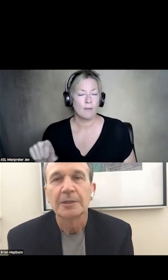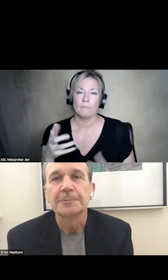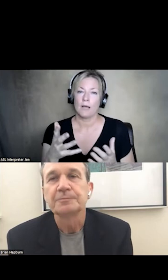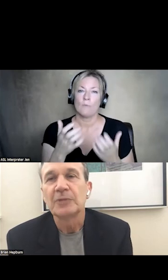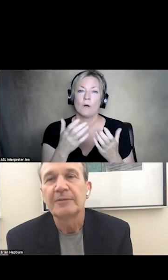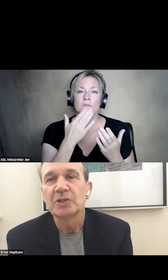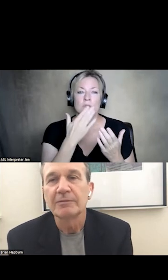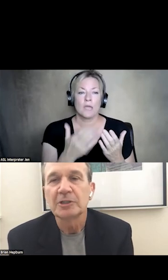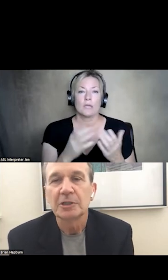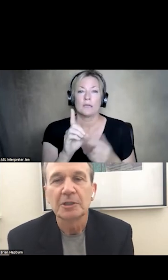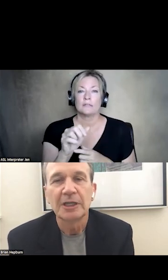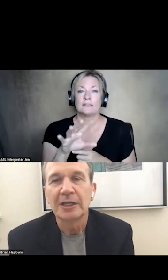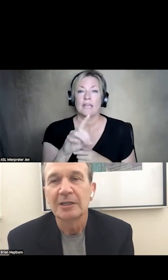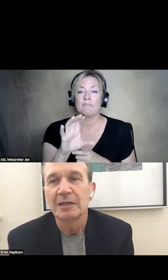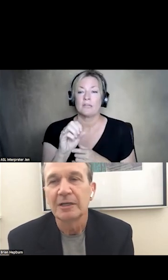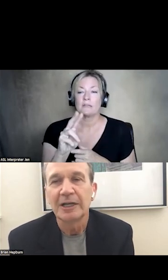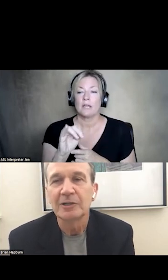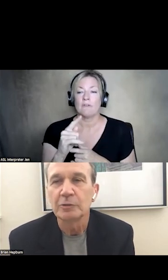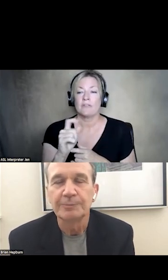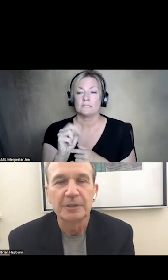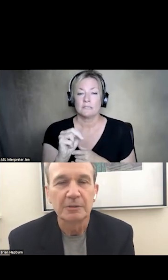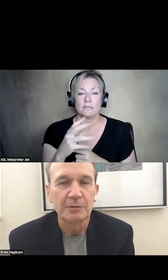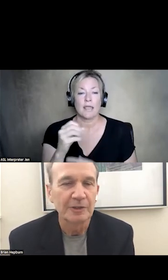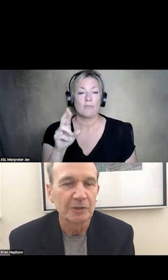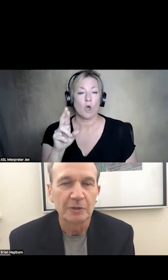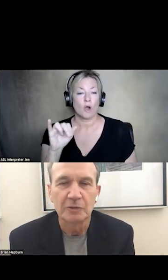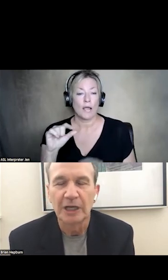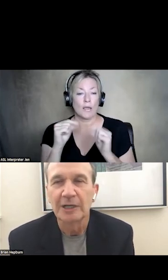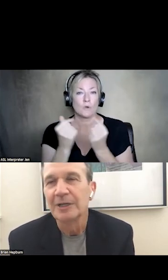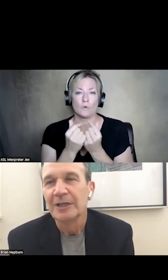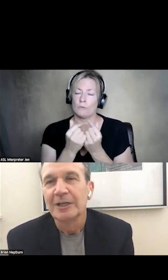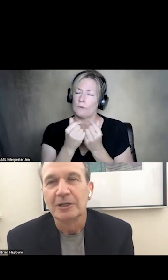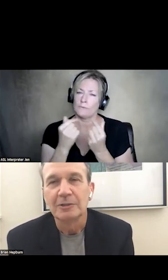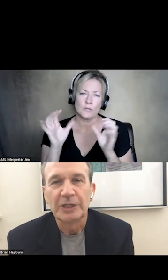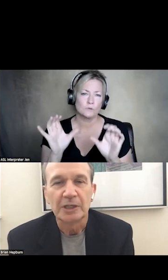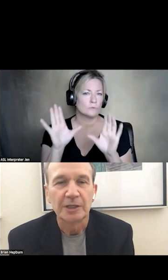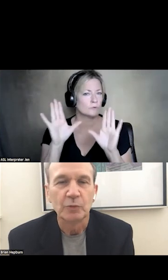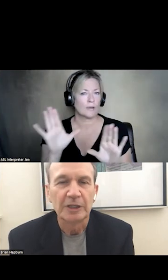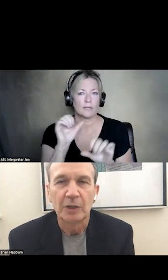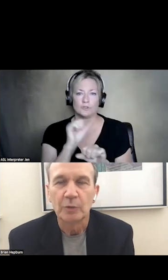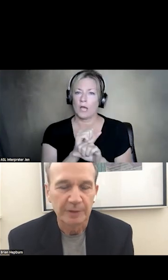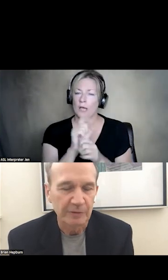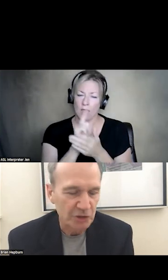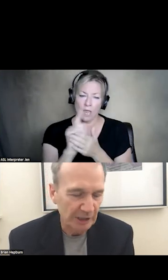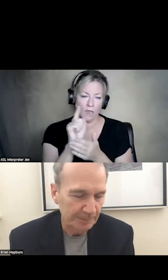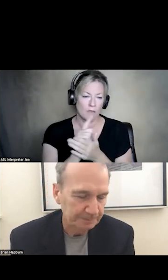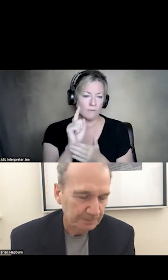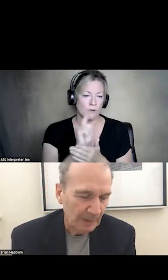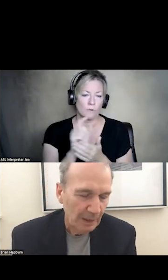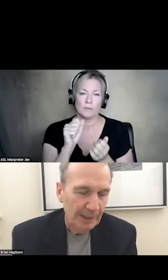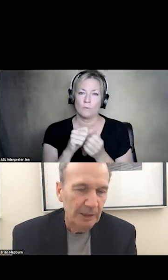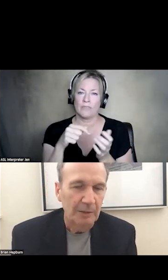thank David Covington and the RI group that do such a good job week in and week out with this